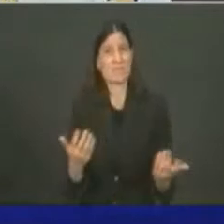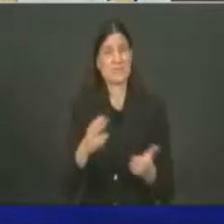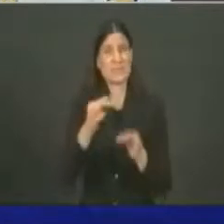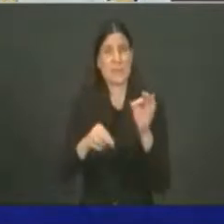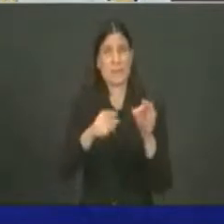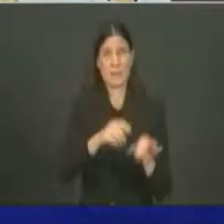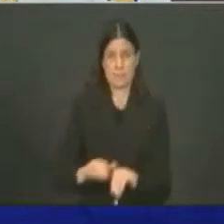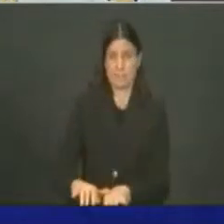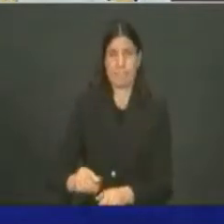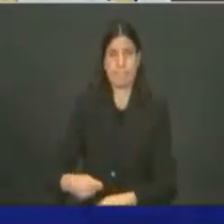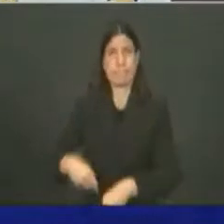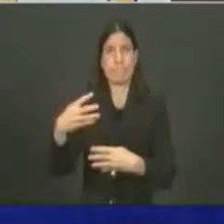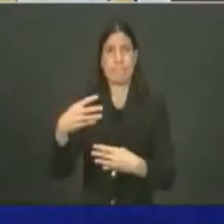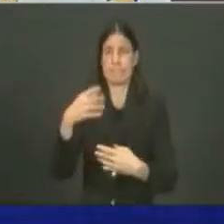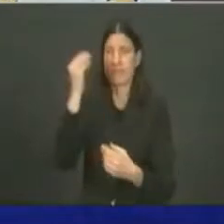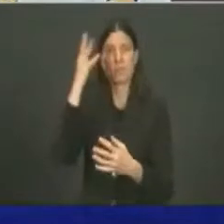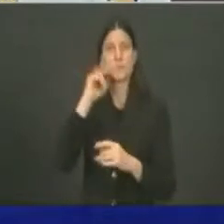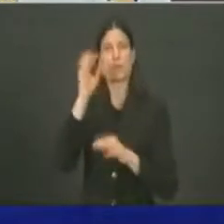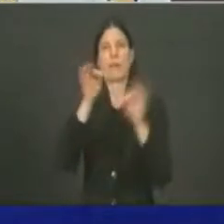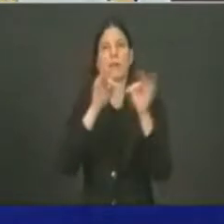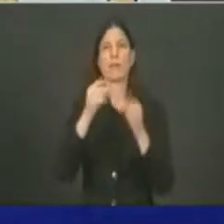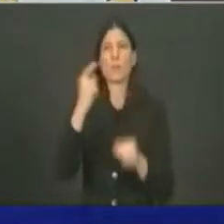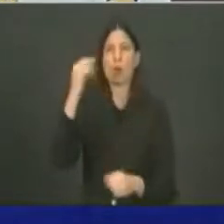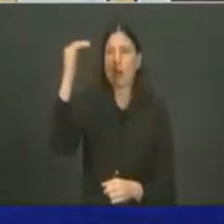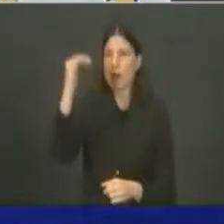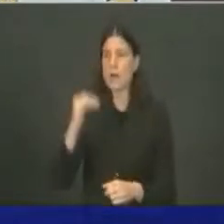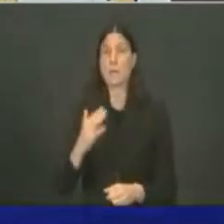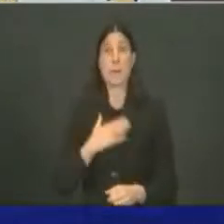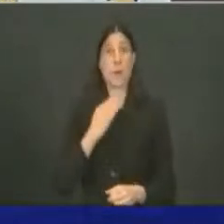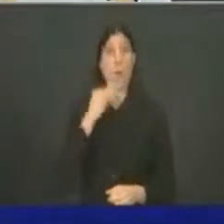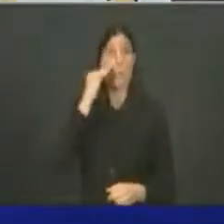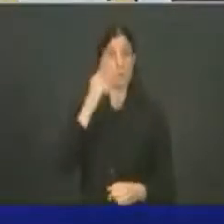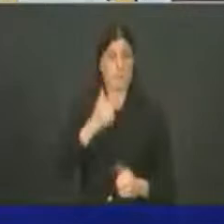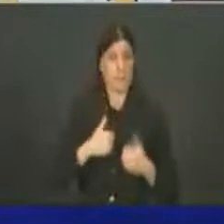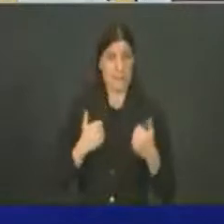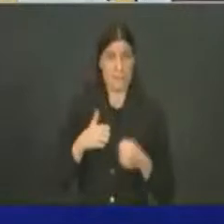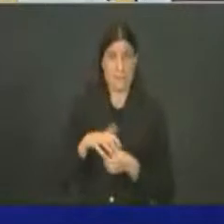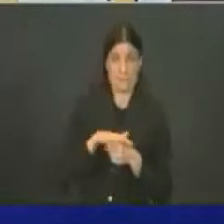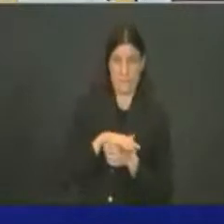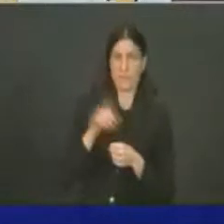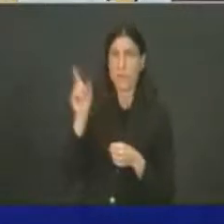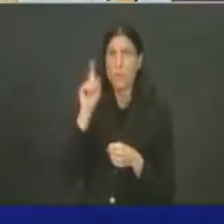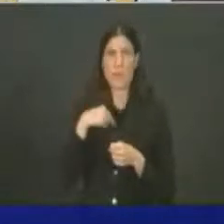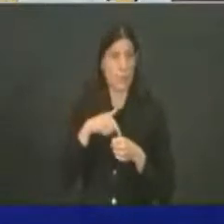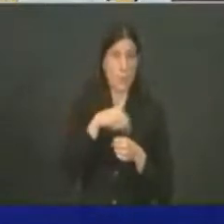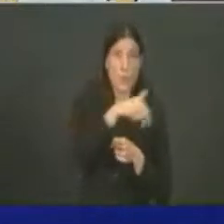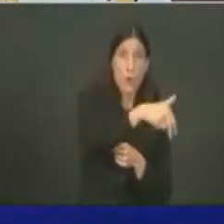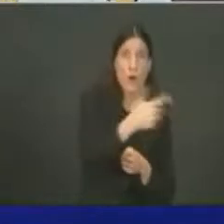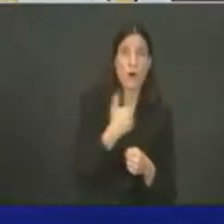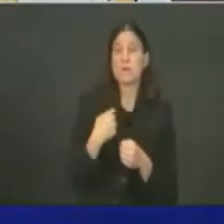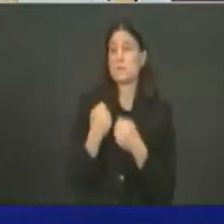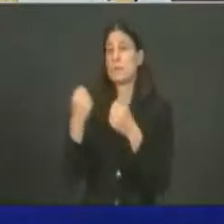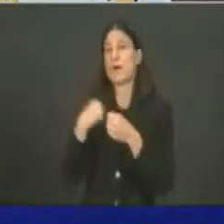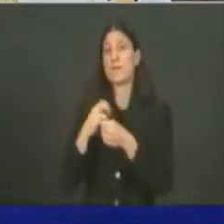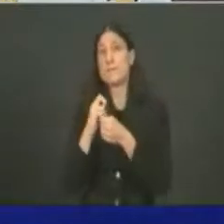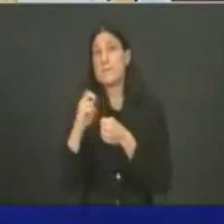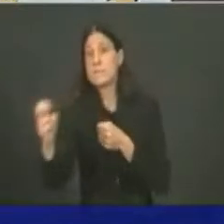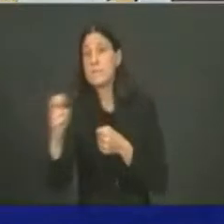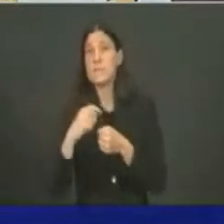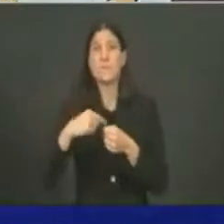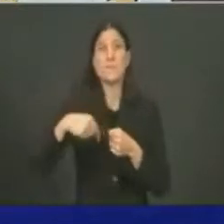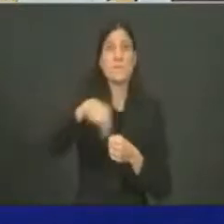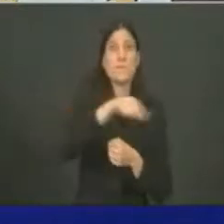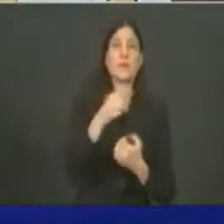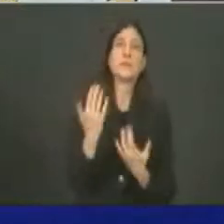testing site near you later that day, and you're in and you're out very quickly. No waiting, no lines, and no costs.